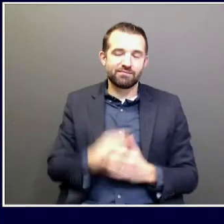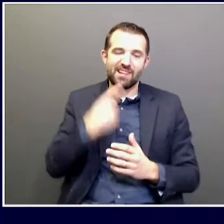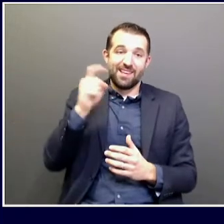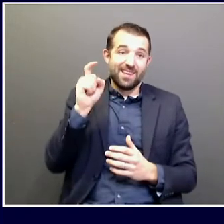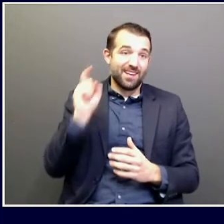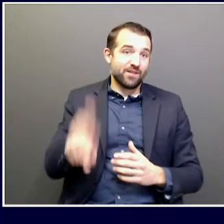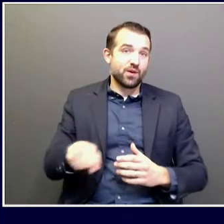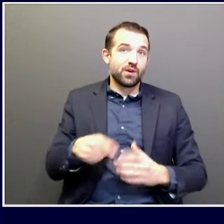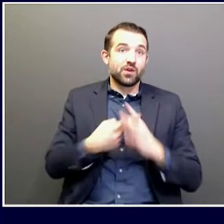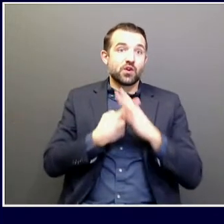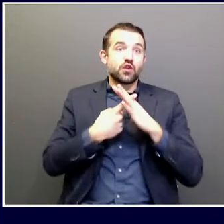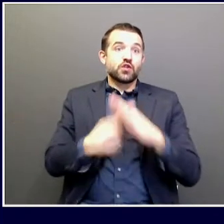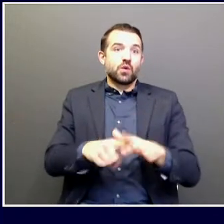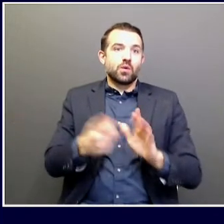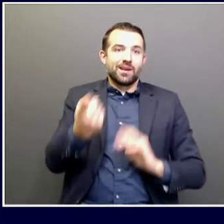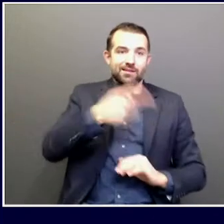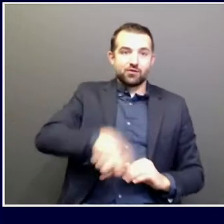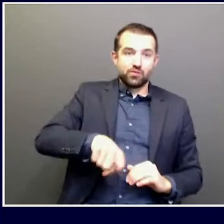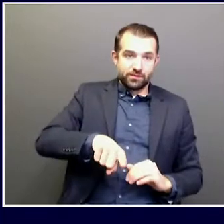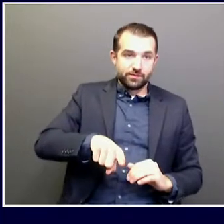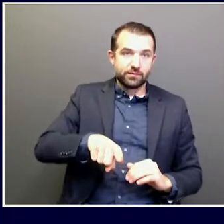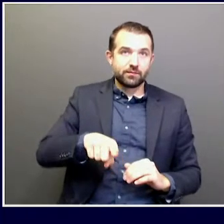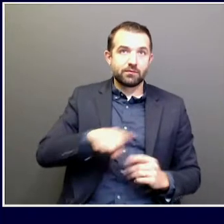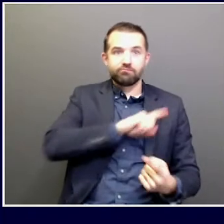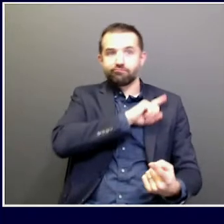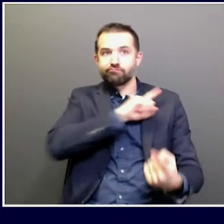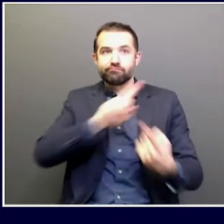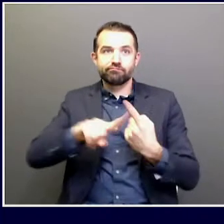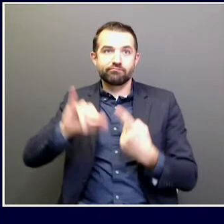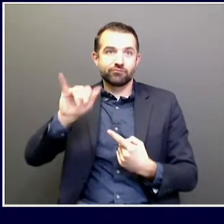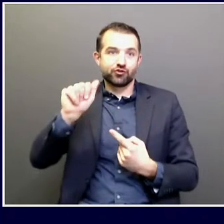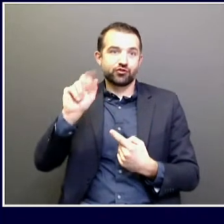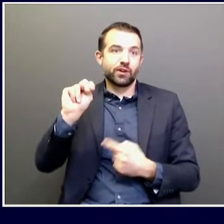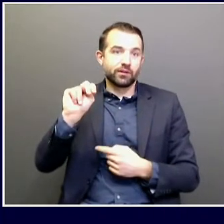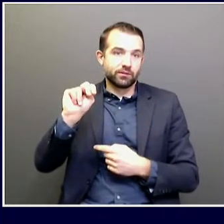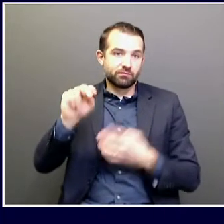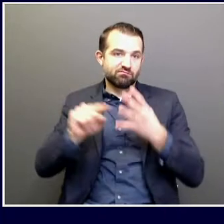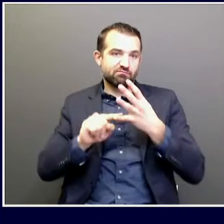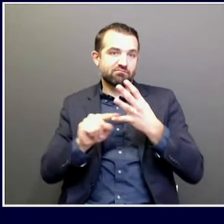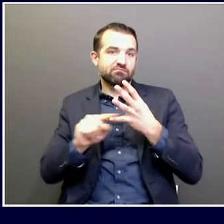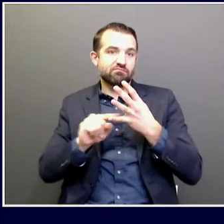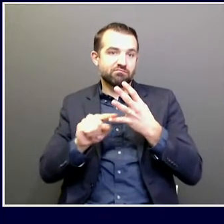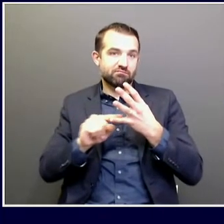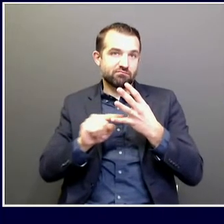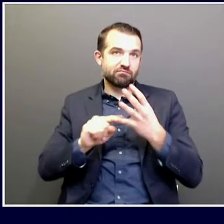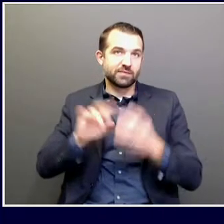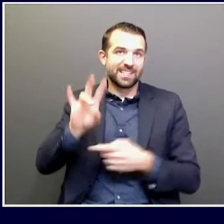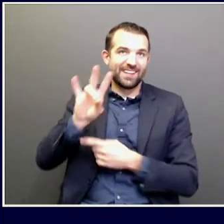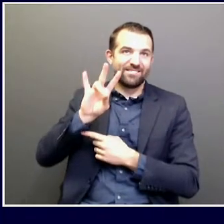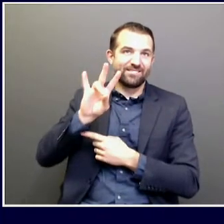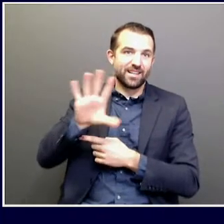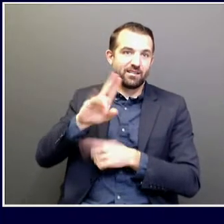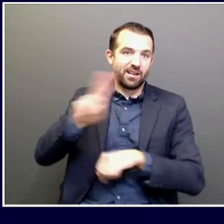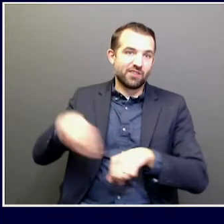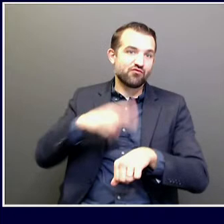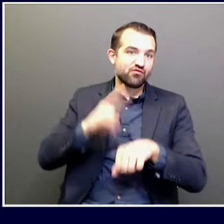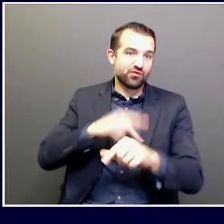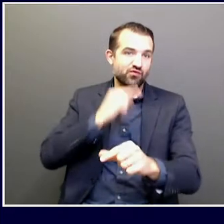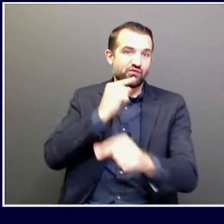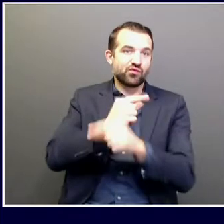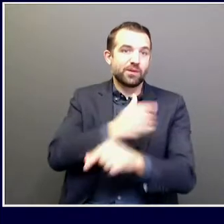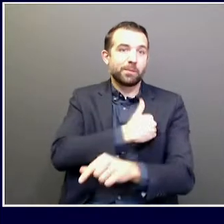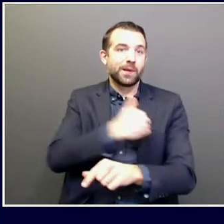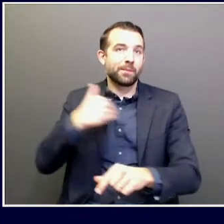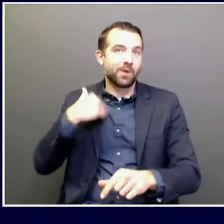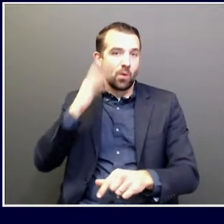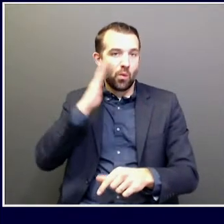week, running through the end of January, we're deploying as many as 75 National Guard members in basically non-clinical support roles, so